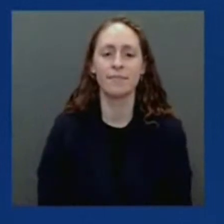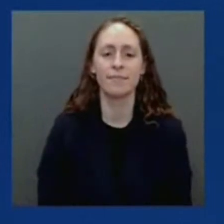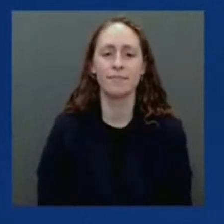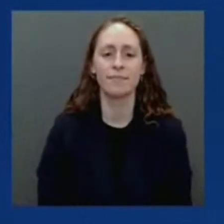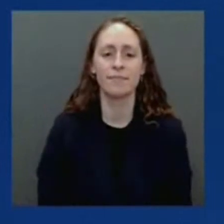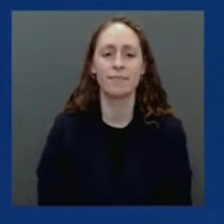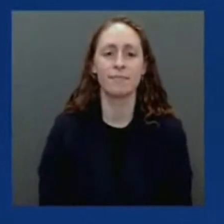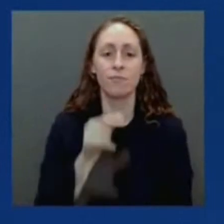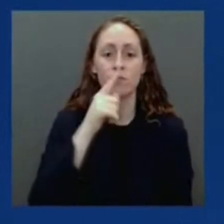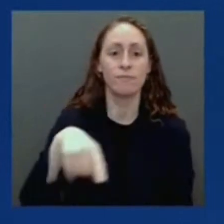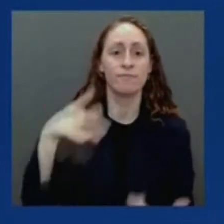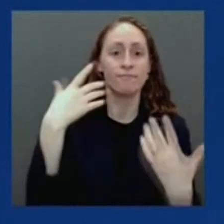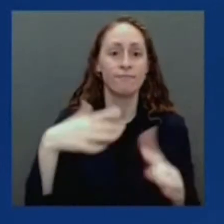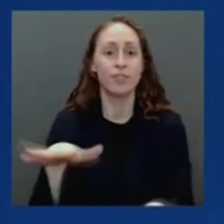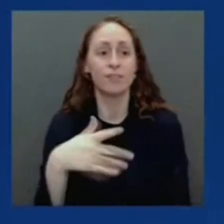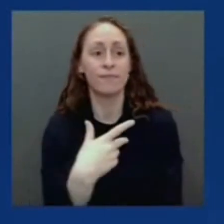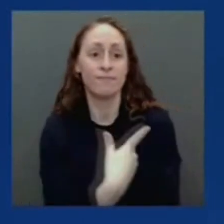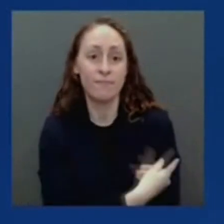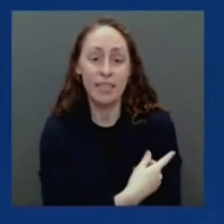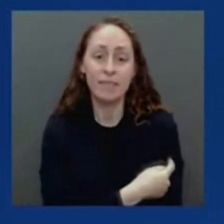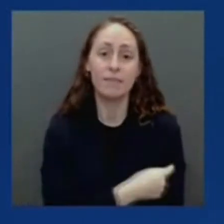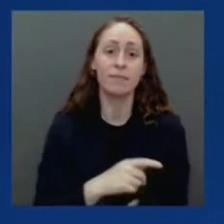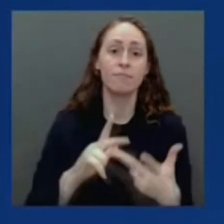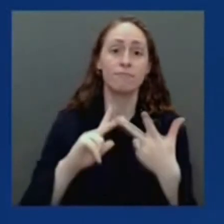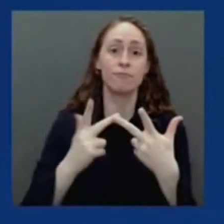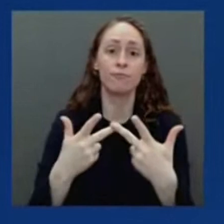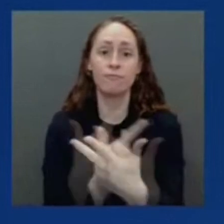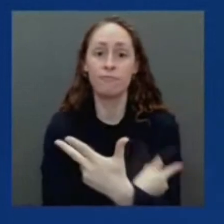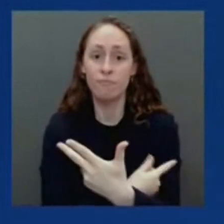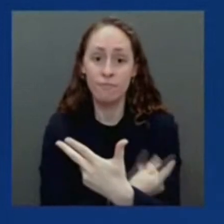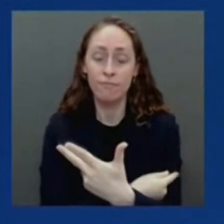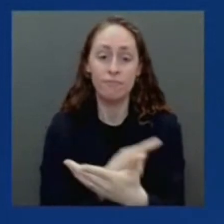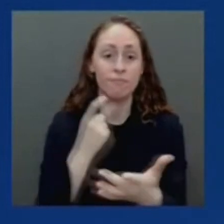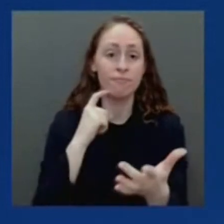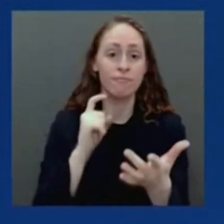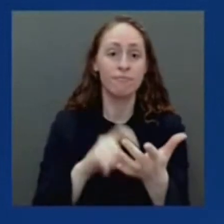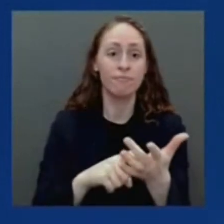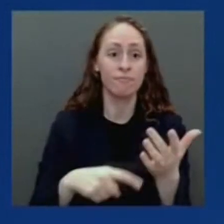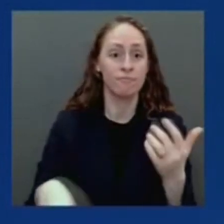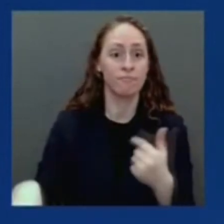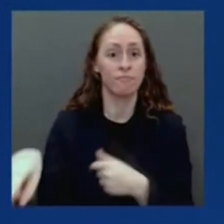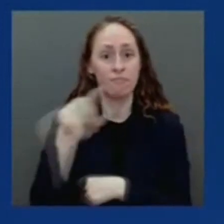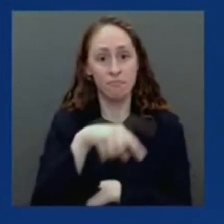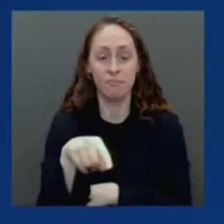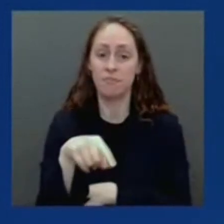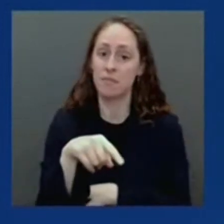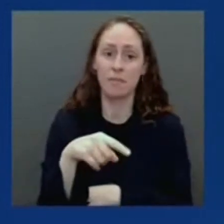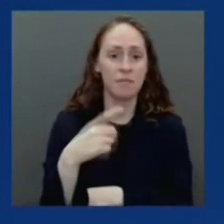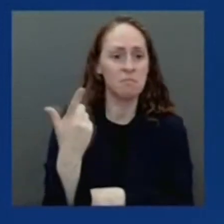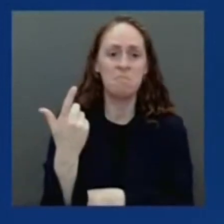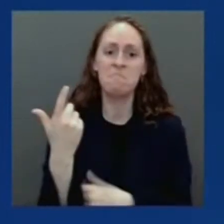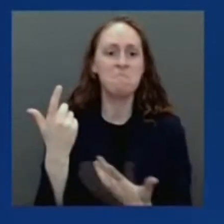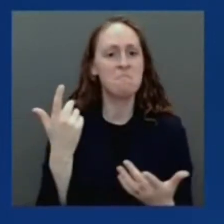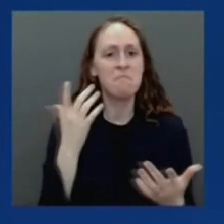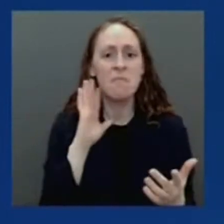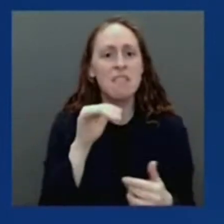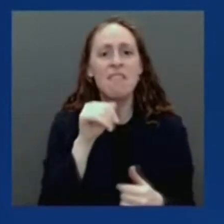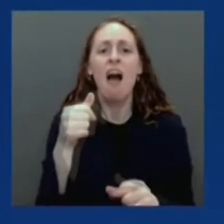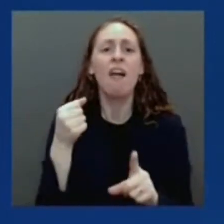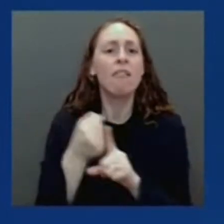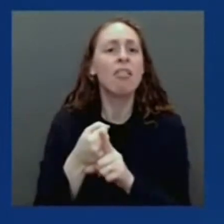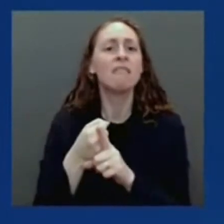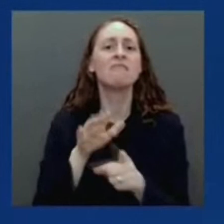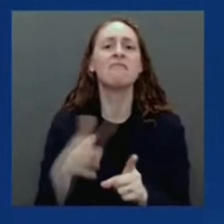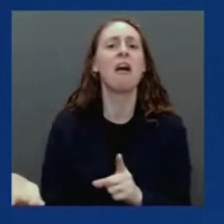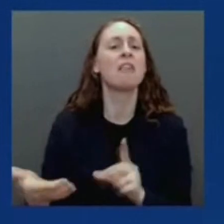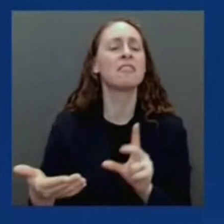death from COVID-19. Looking at the data from the week ending December 4th, the number of average weekly deaths for those who